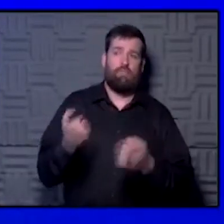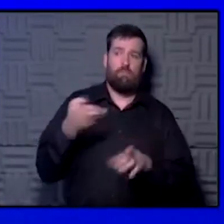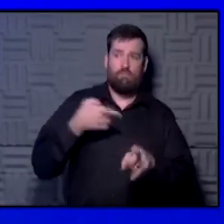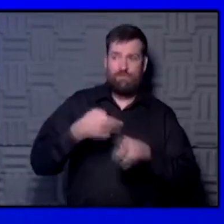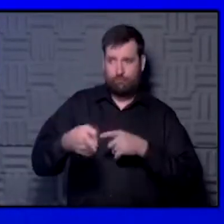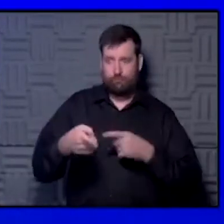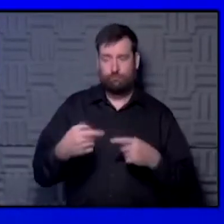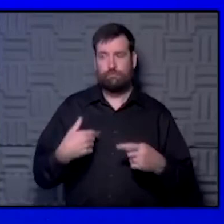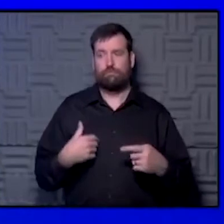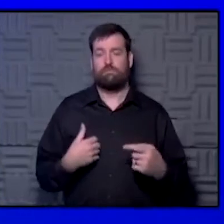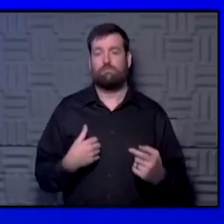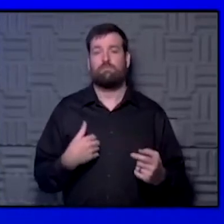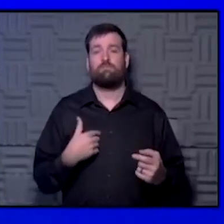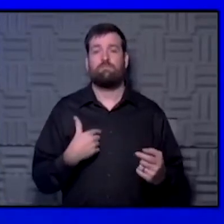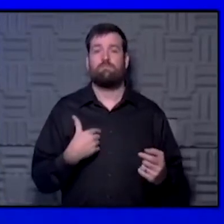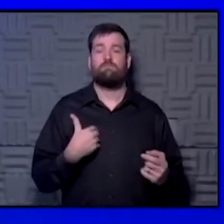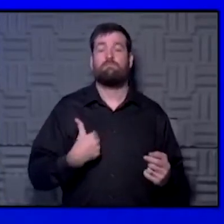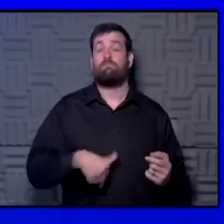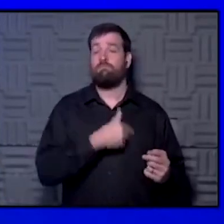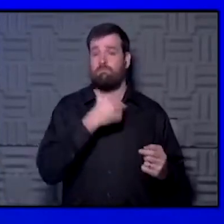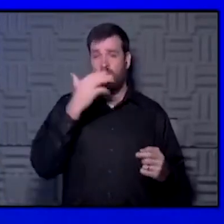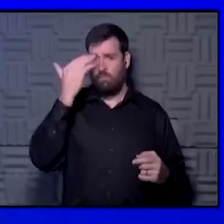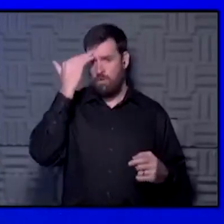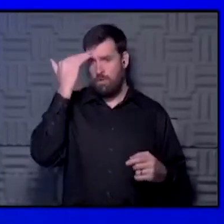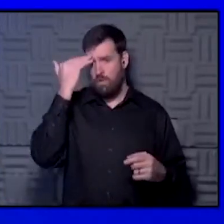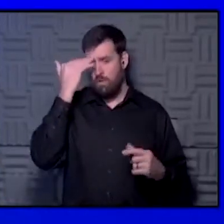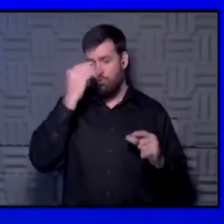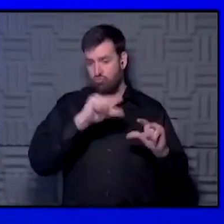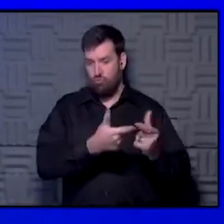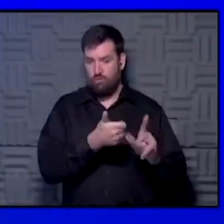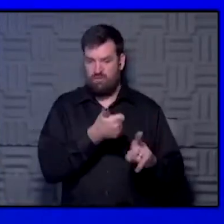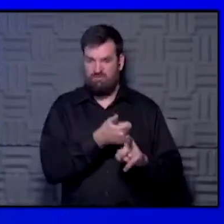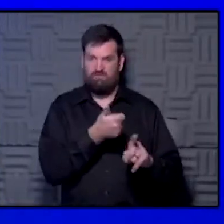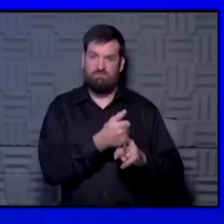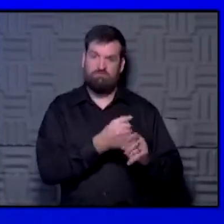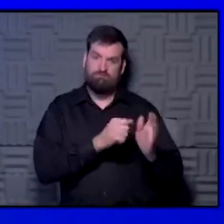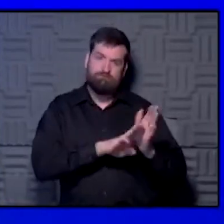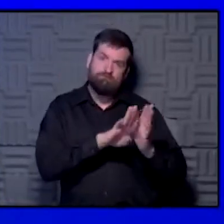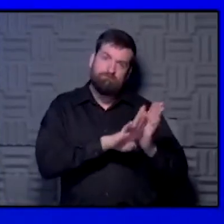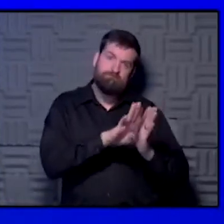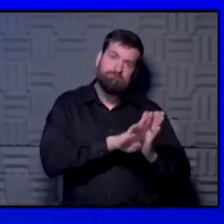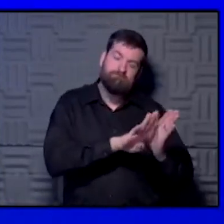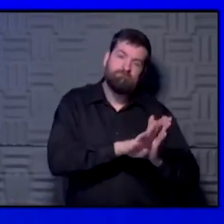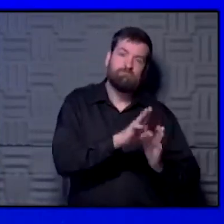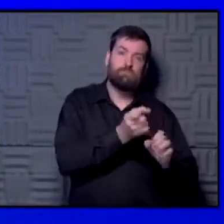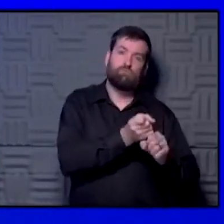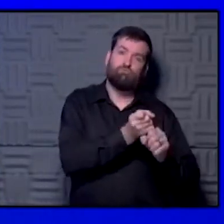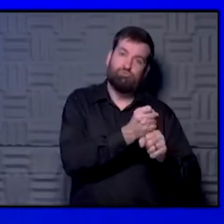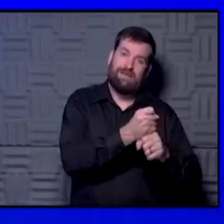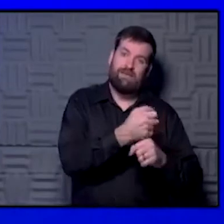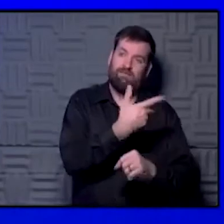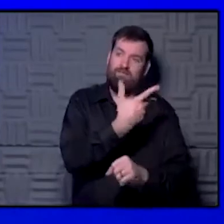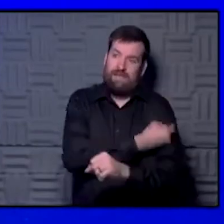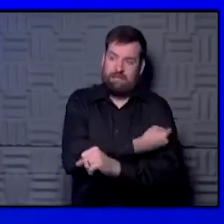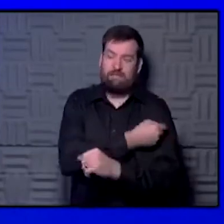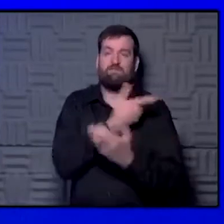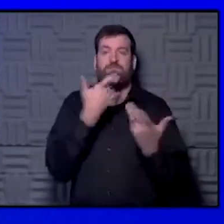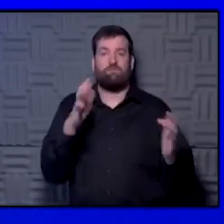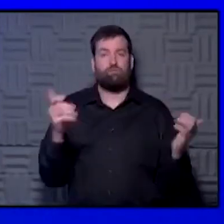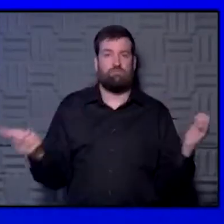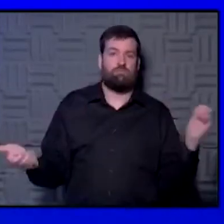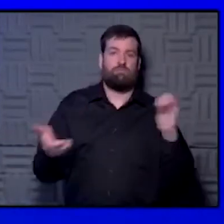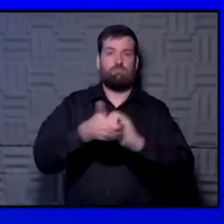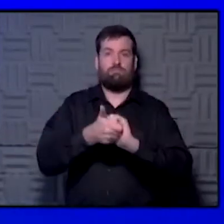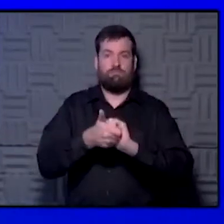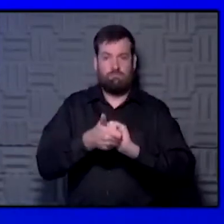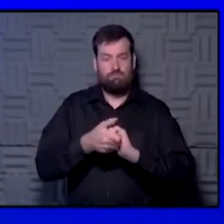We know that the groups that are working on the vaccines, that are creating the vaccines, have signed a collaborative agreement